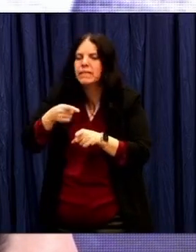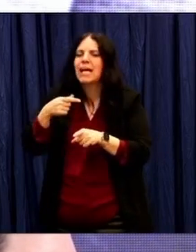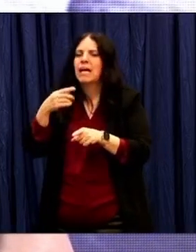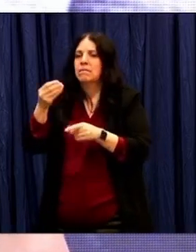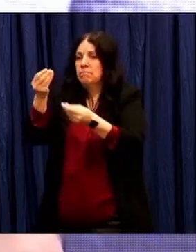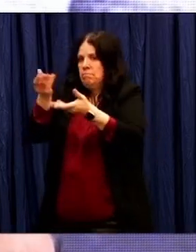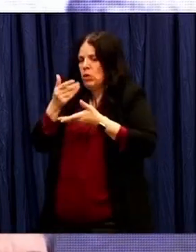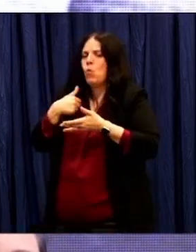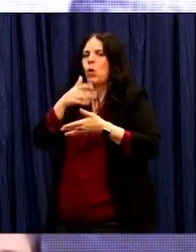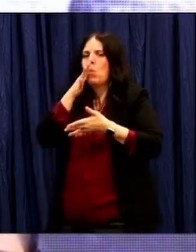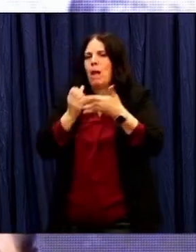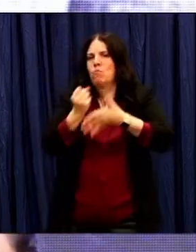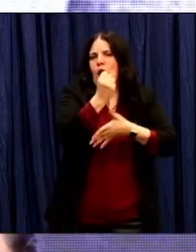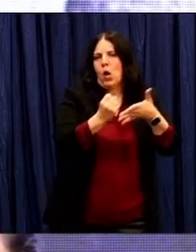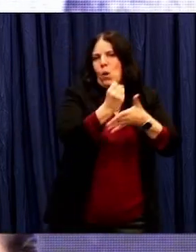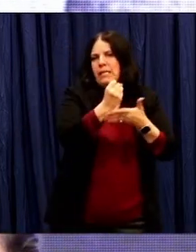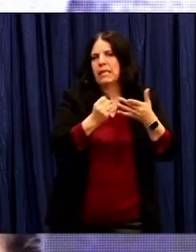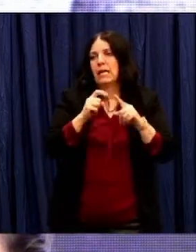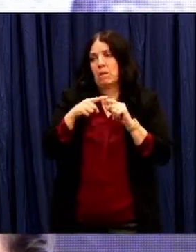sooner.